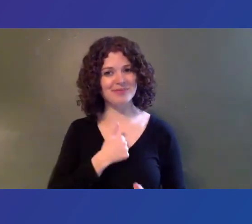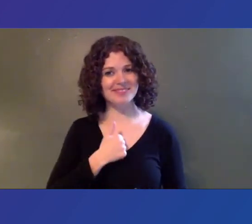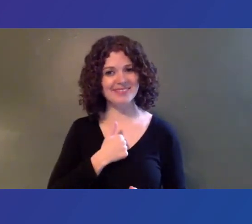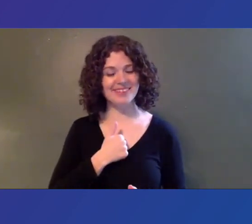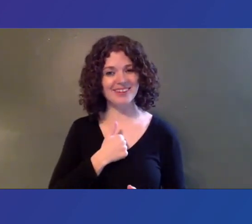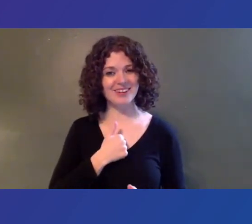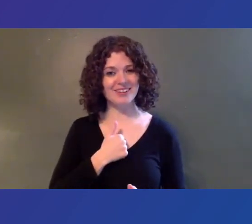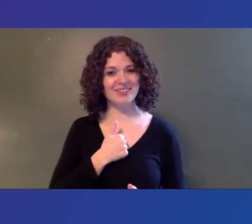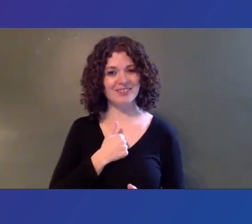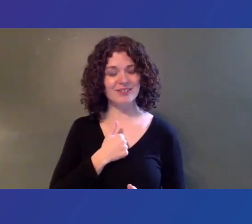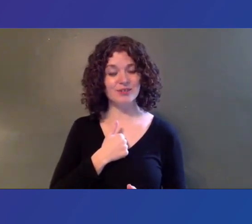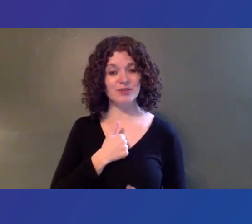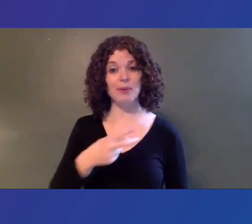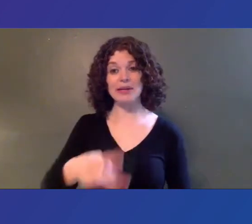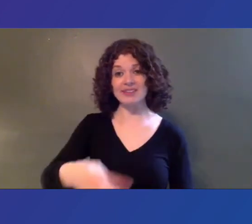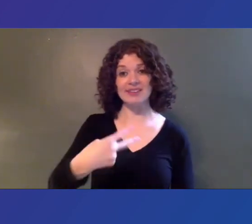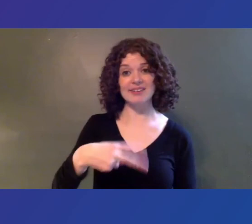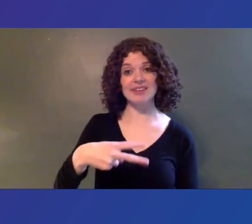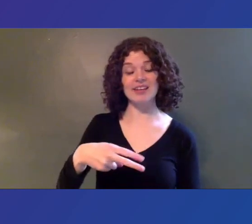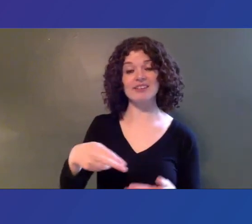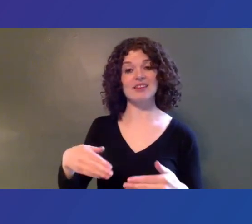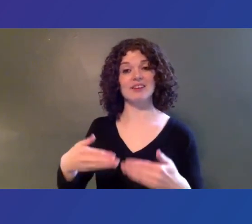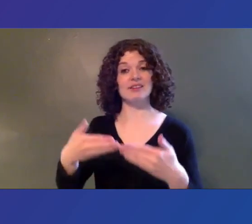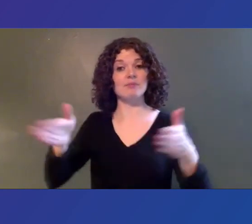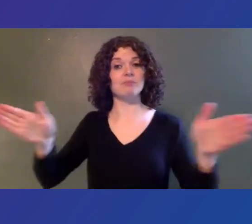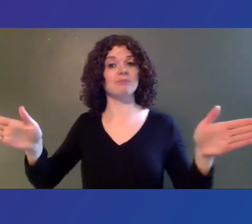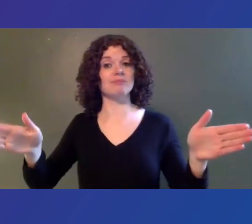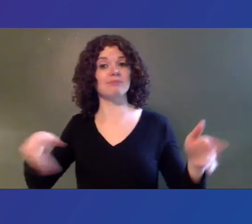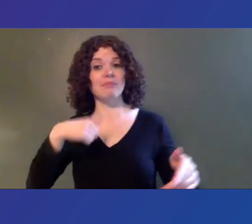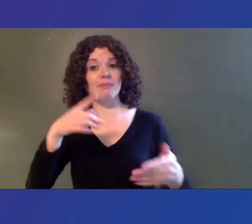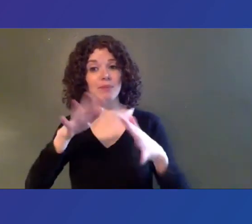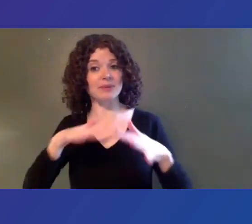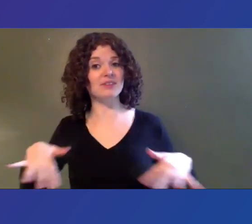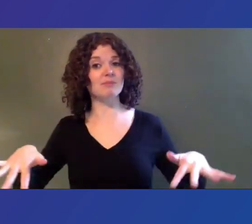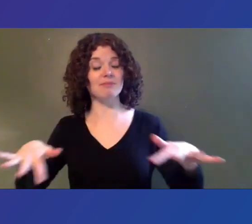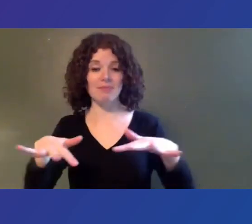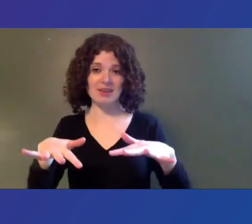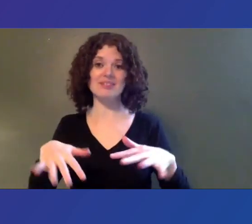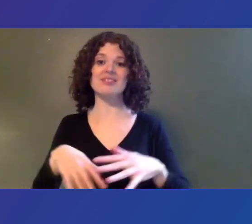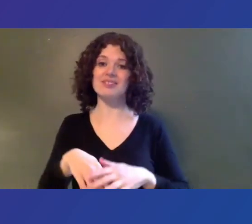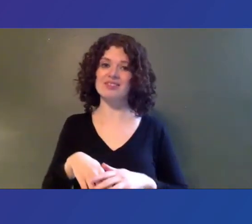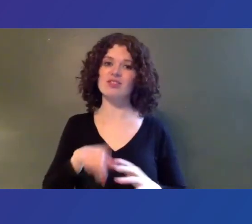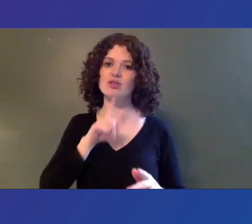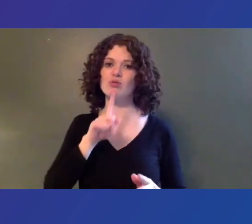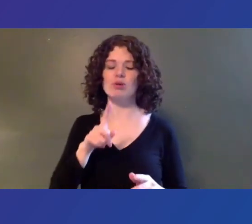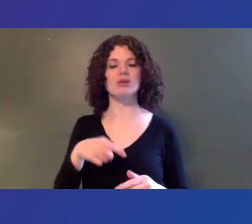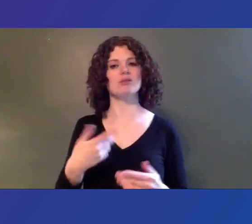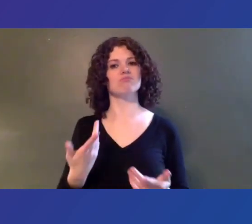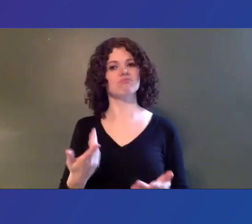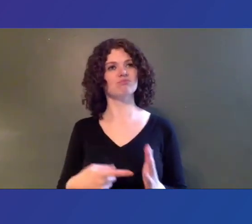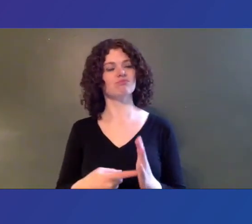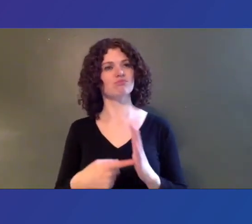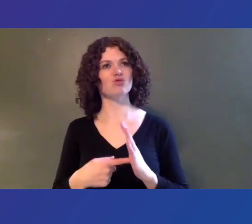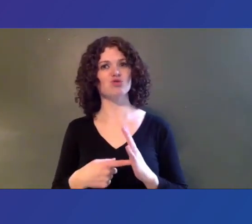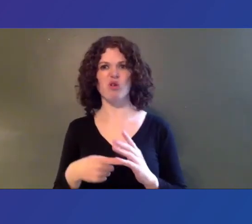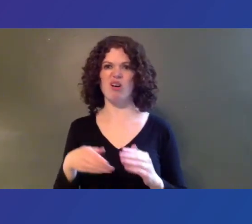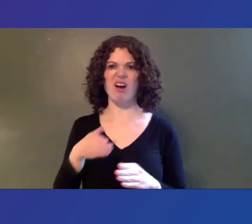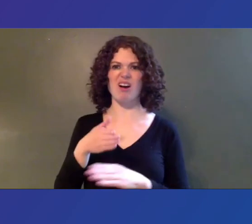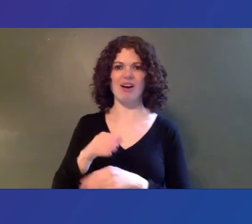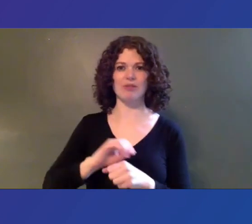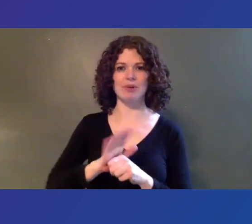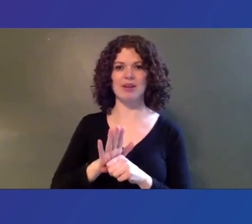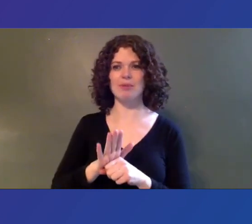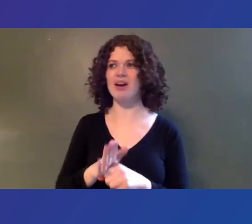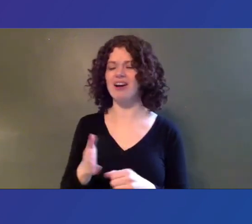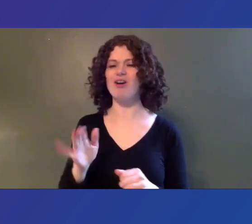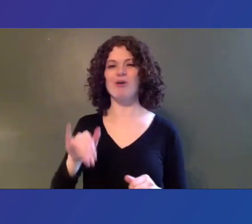parks or public spaces has always been a thing, but that I feel like the pandemic forced us to be in those spaces more. And that also increases the access for the arts. So it's